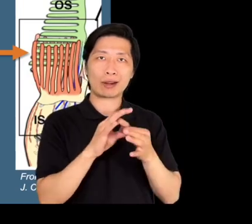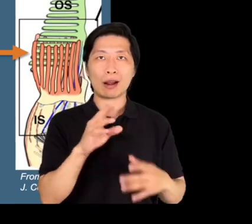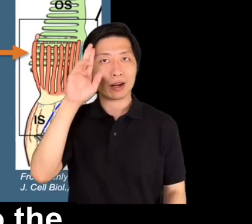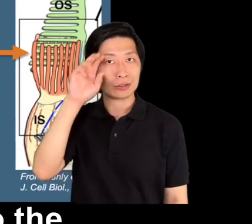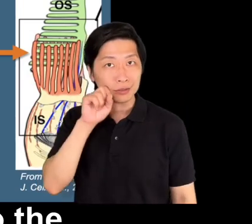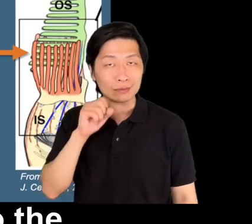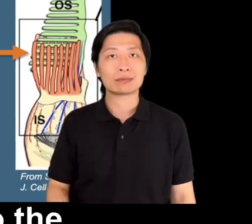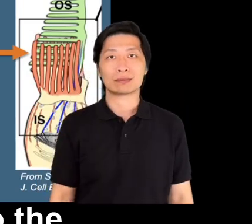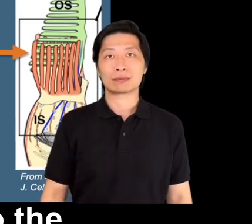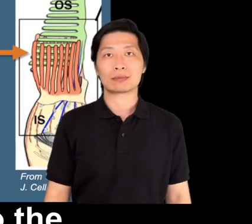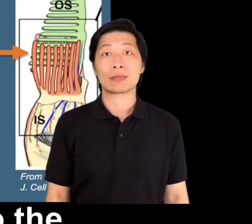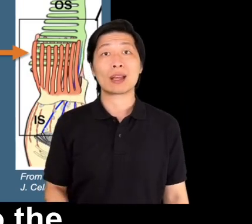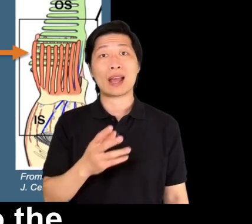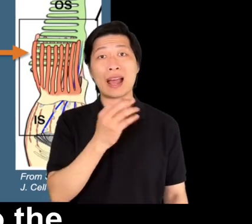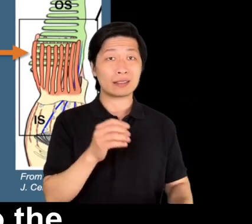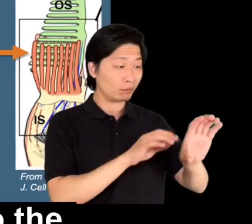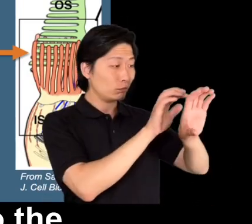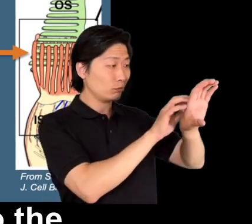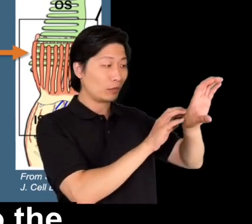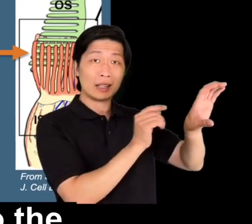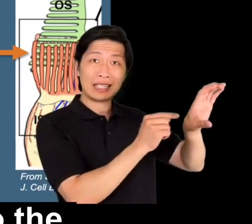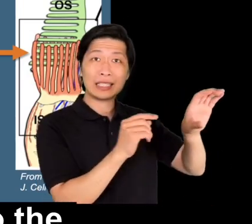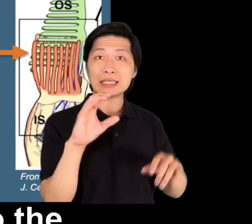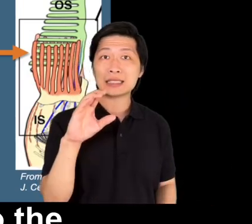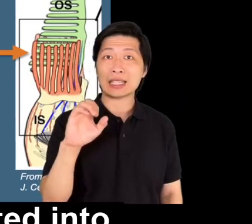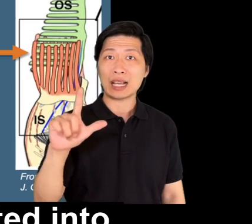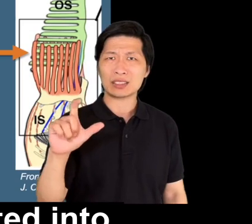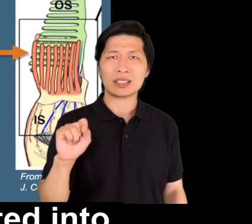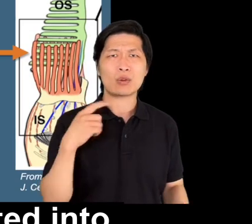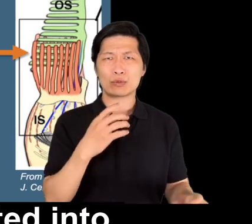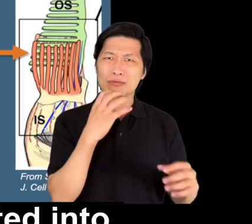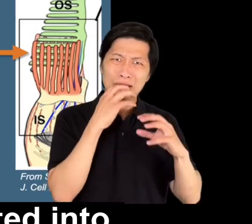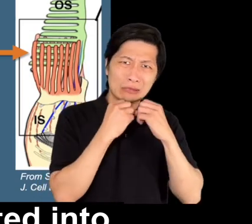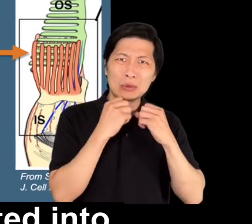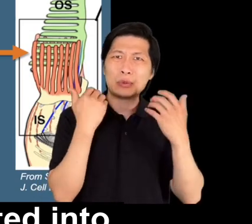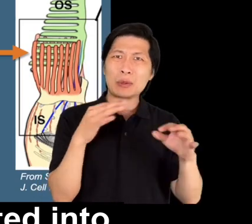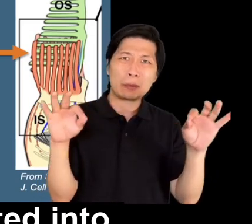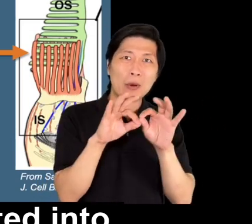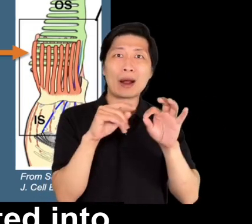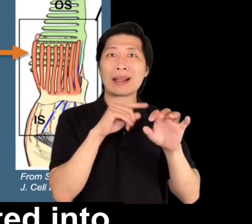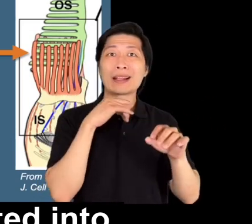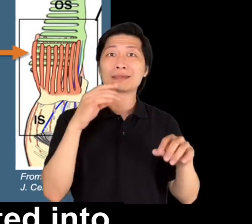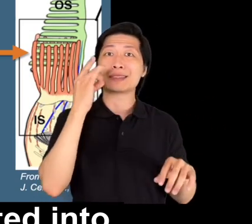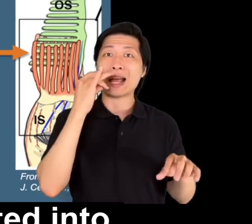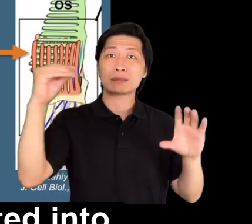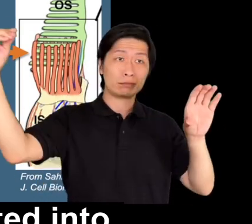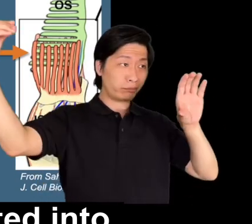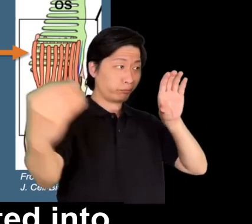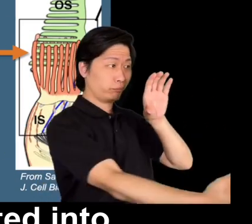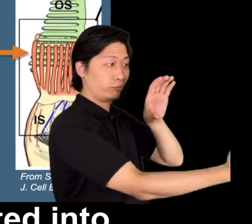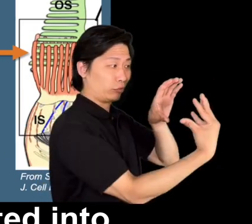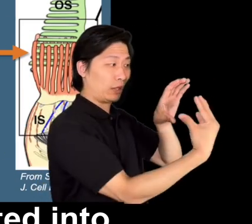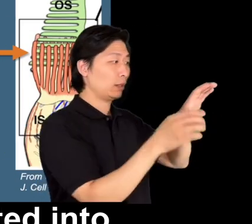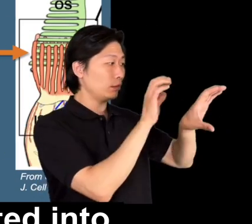where light is transmitted into the nervous system that's transformed into a neural signal